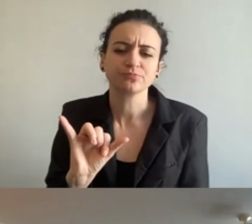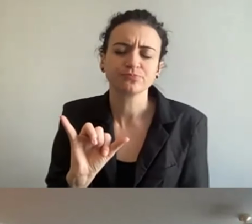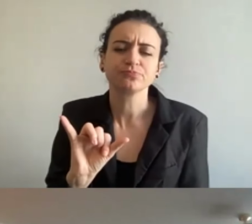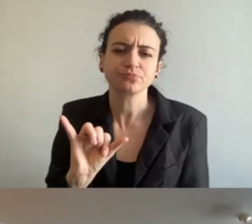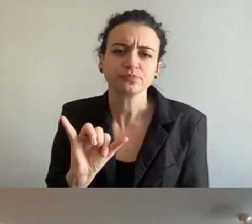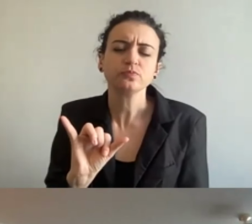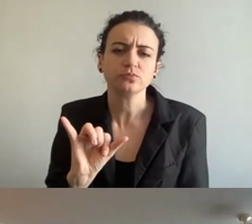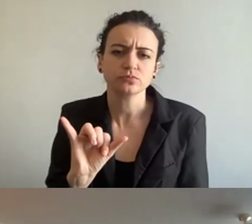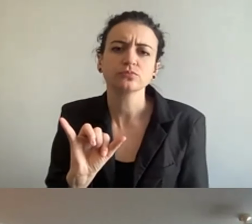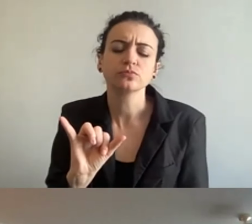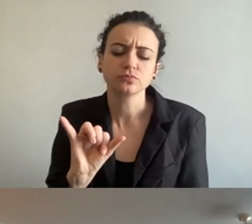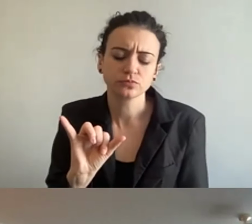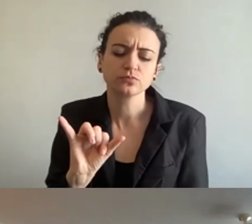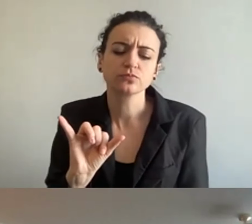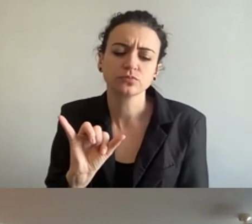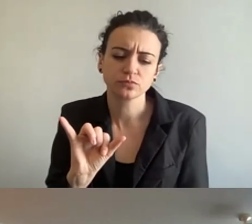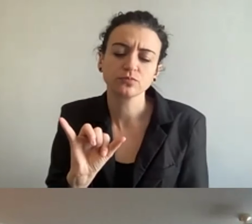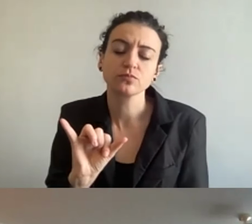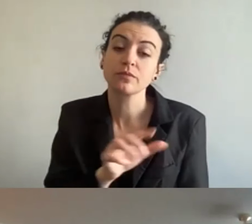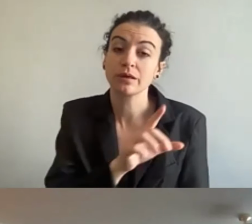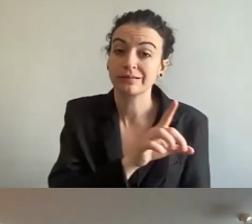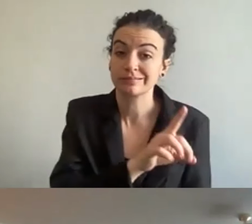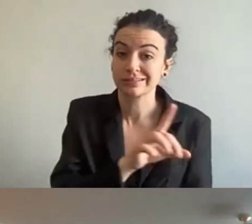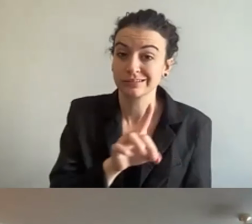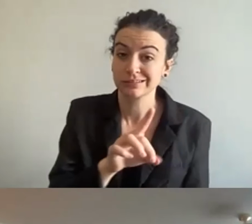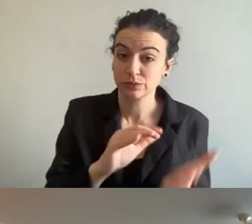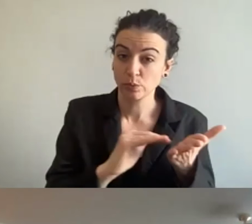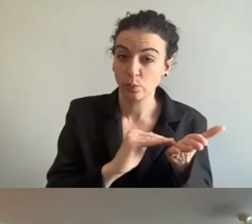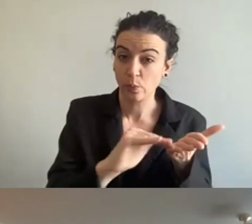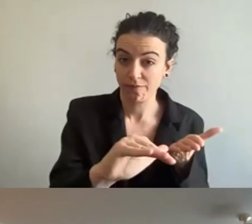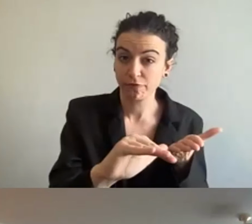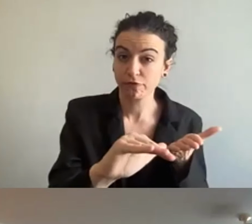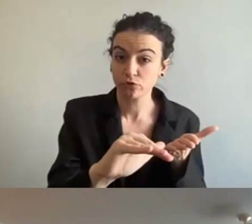the DD waiver